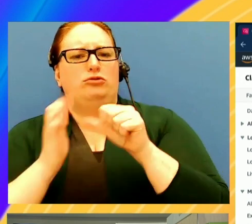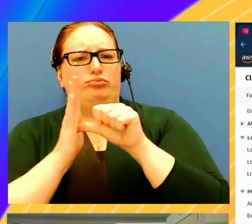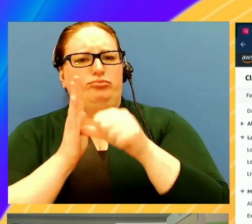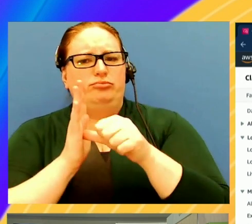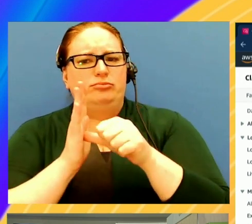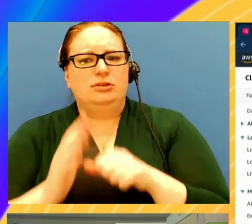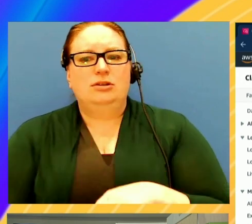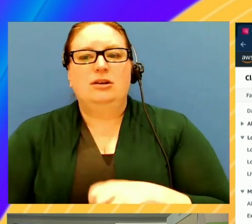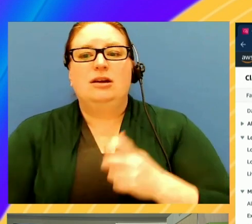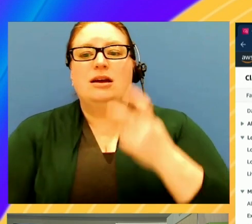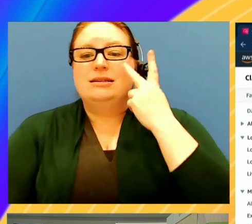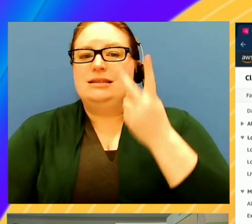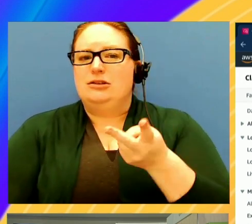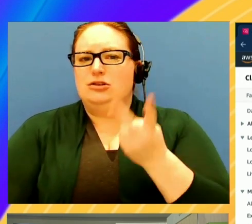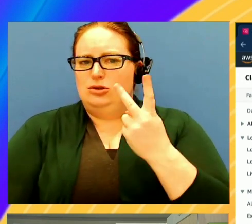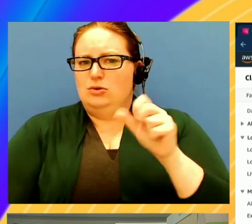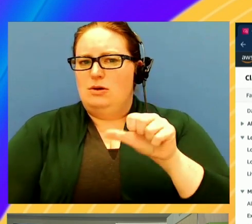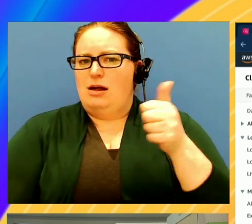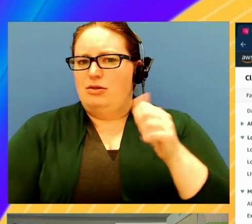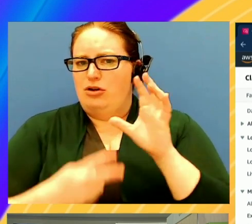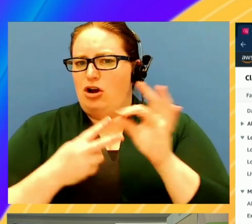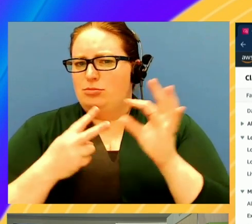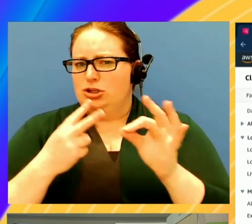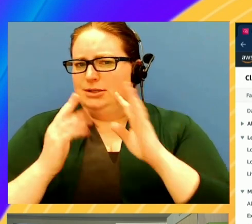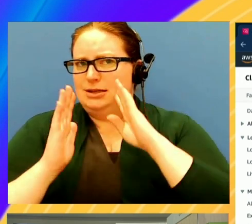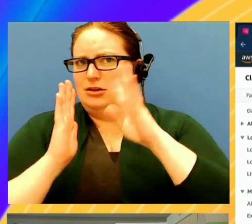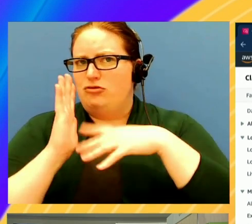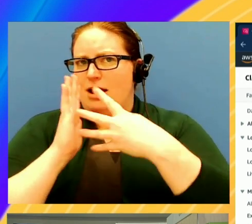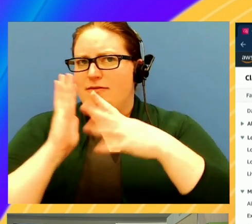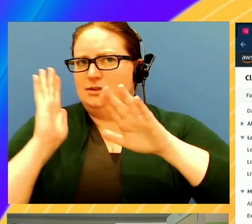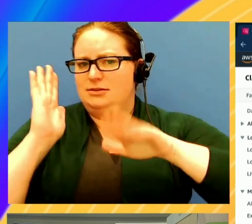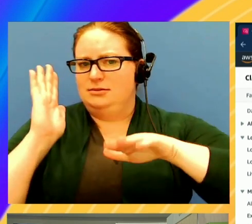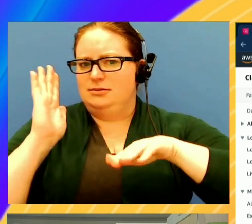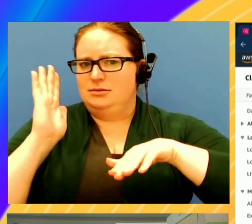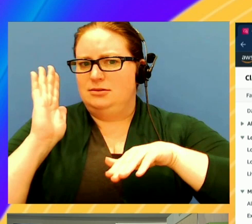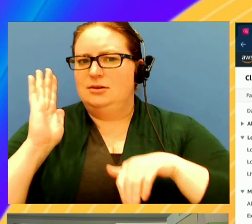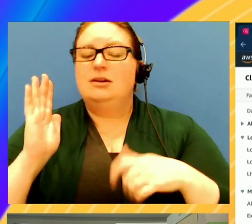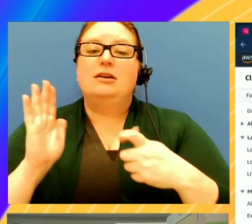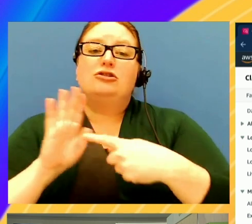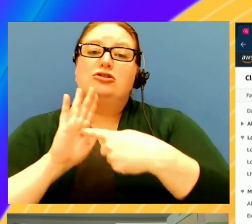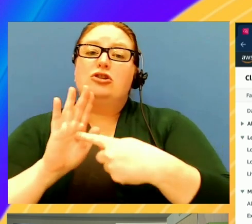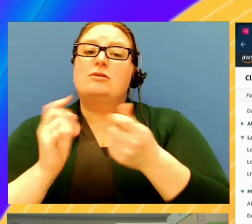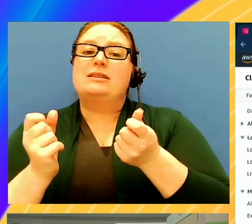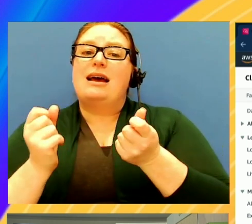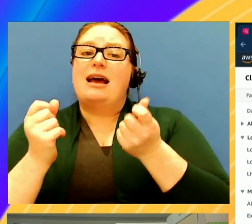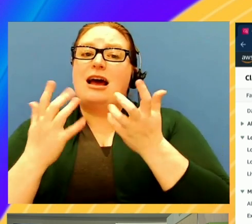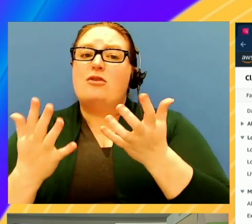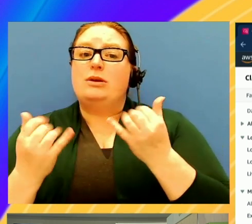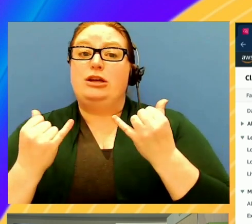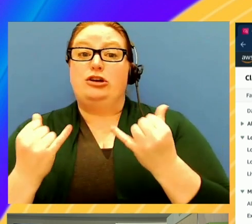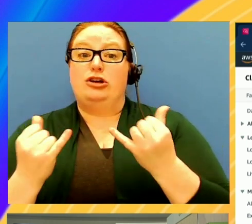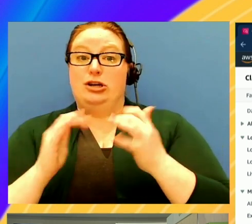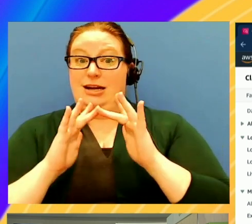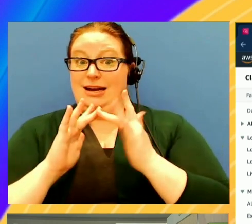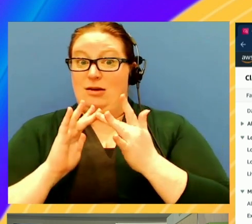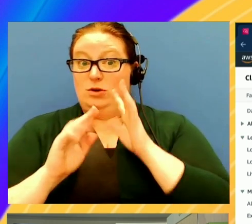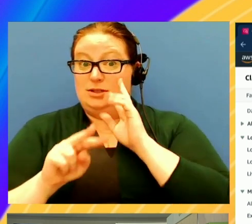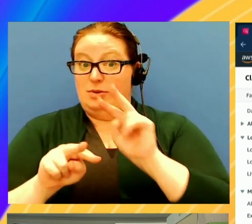see two other options in the graphs below. It shows like how many current city networks are being